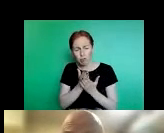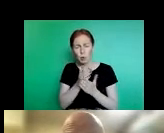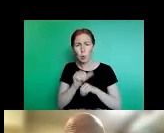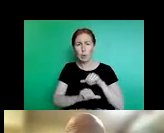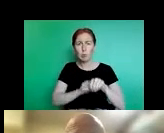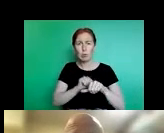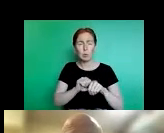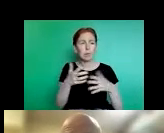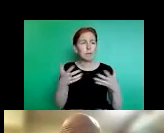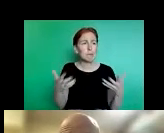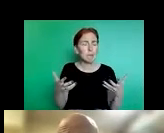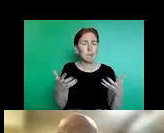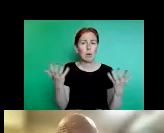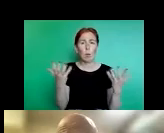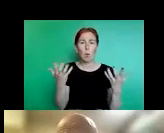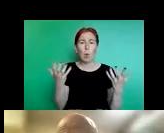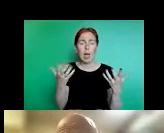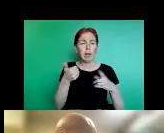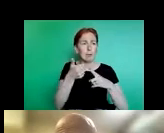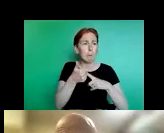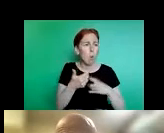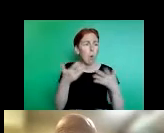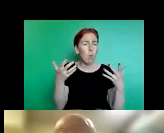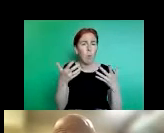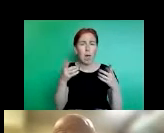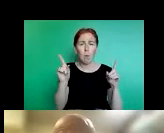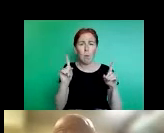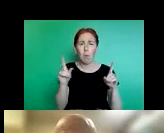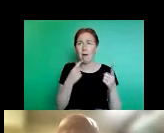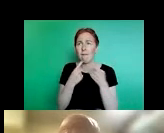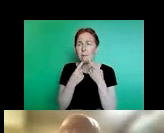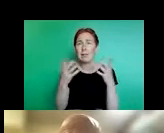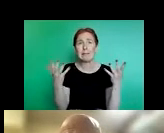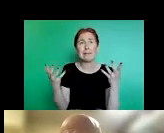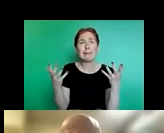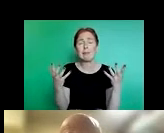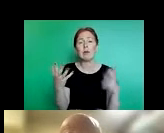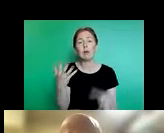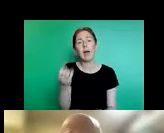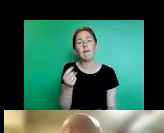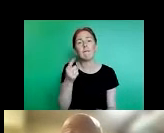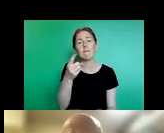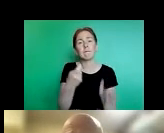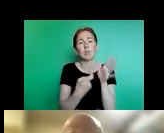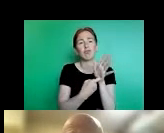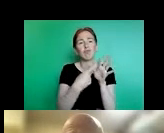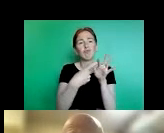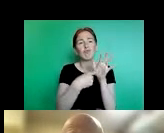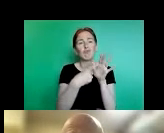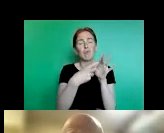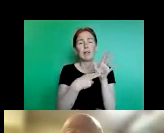go? And there are, as Chloe and as all of, you know, the Retina UK team here,